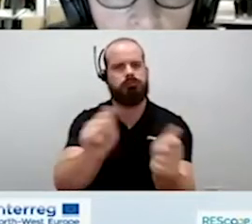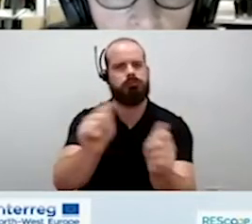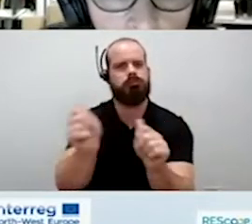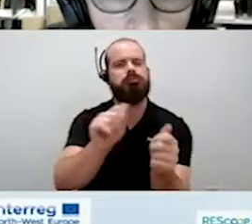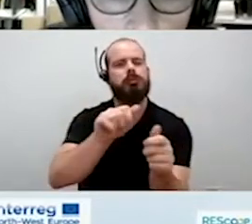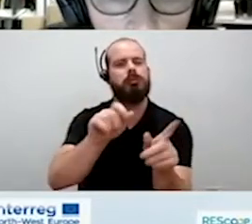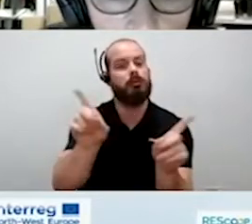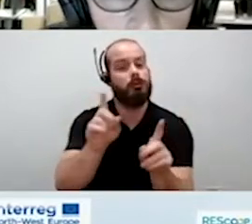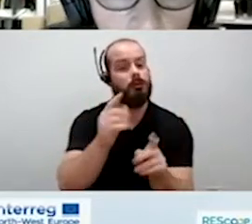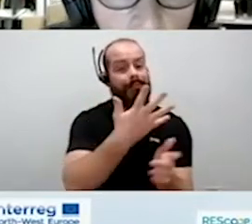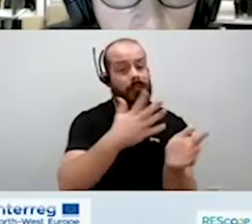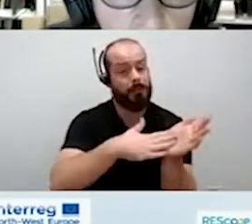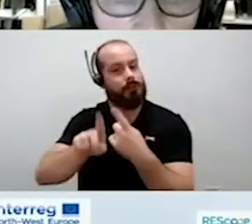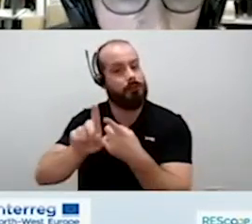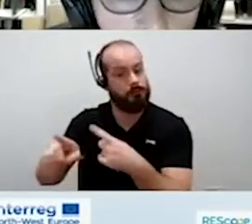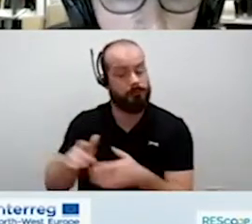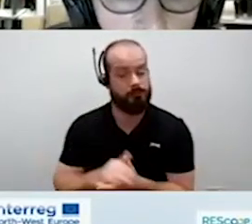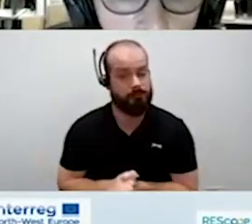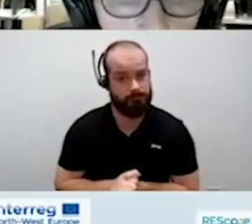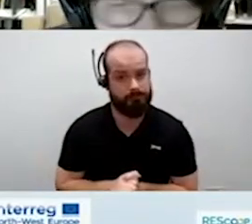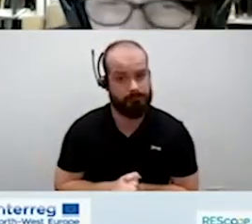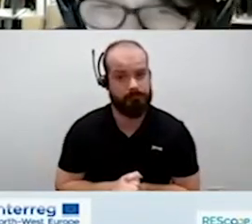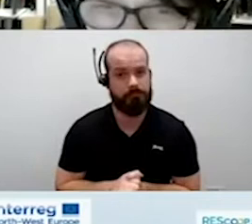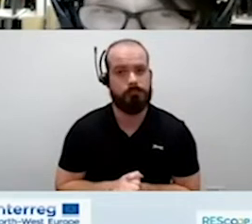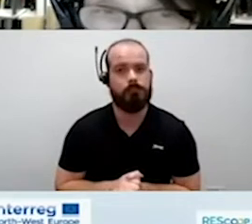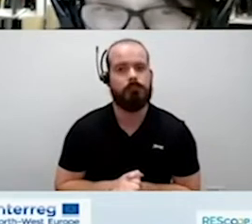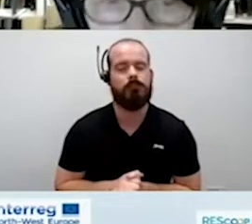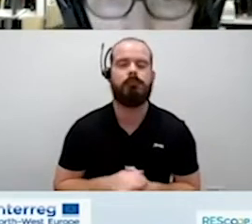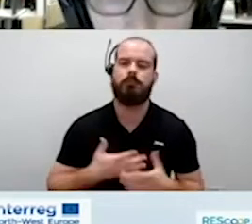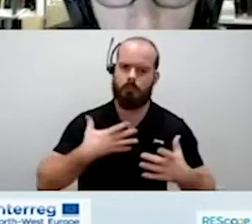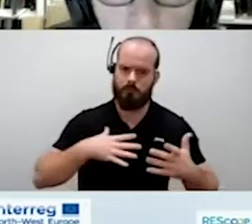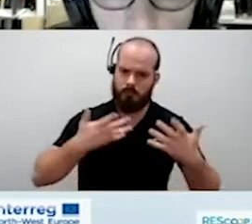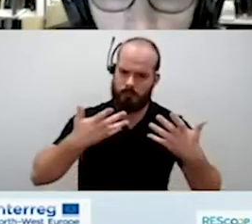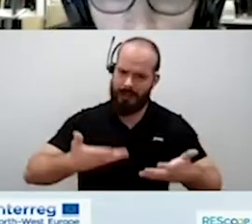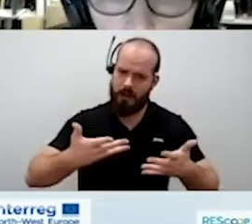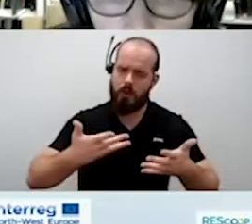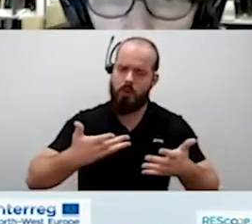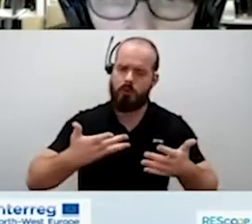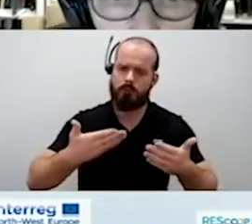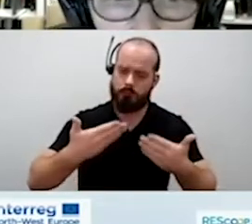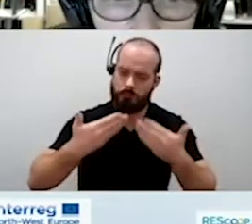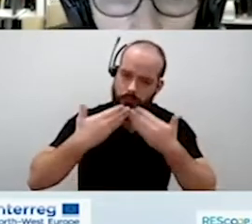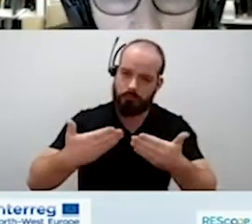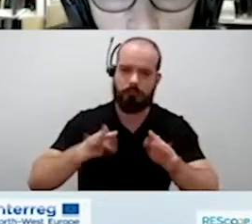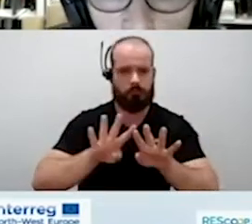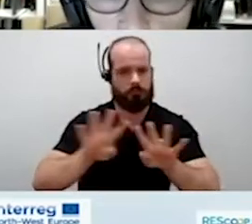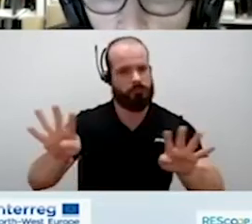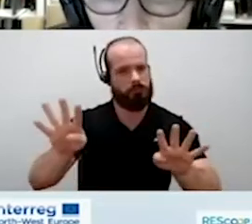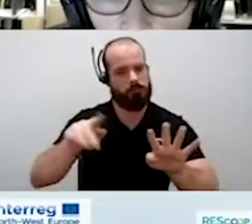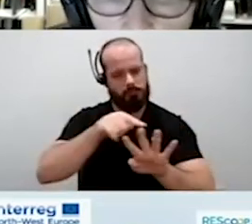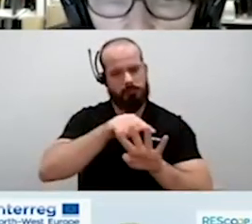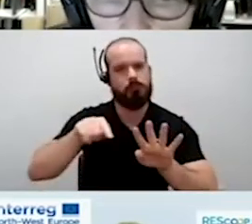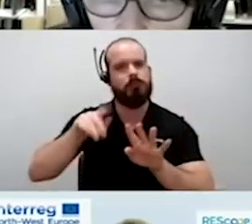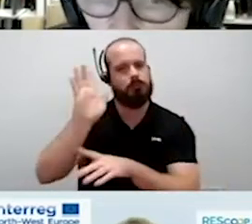15-minute intervals. I'd like to take this opportunity to thank all the speakers